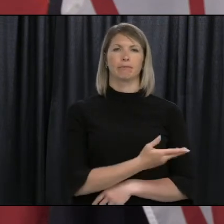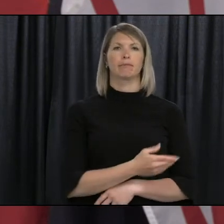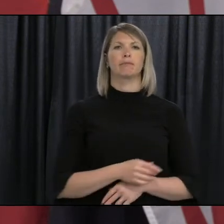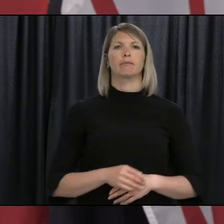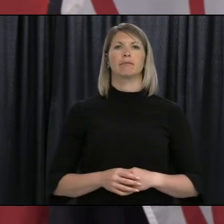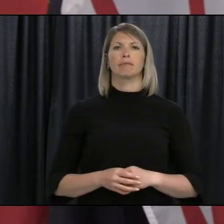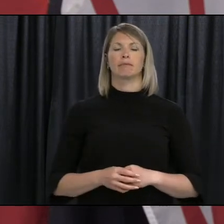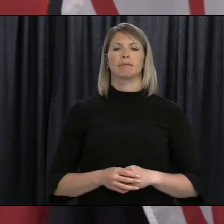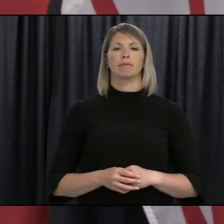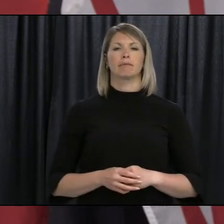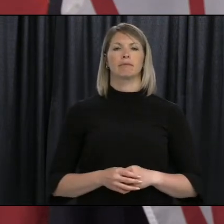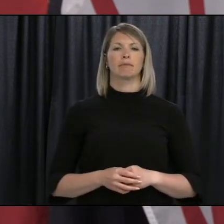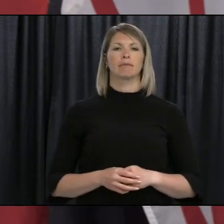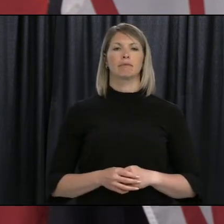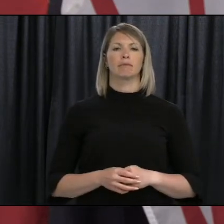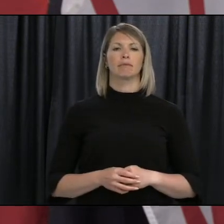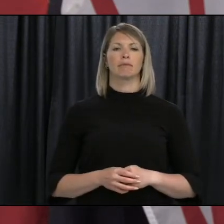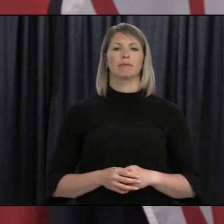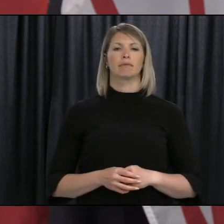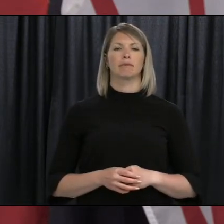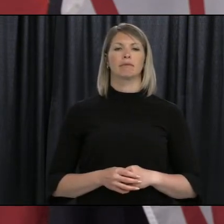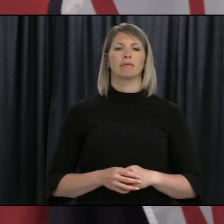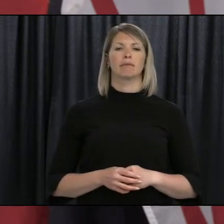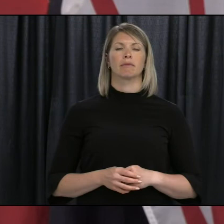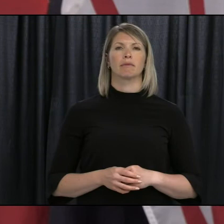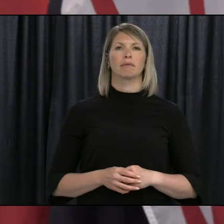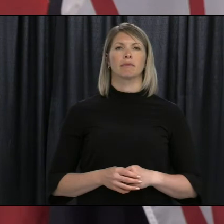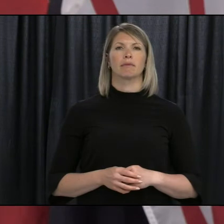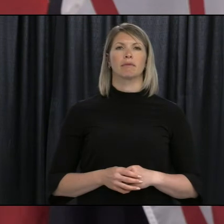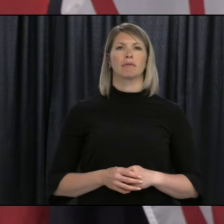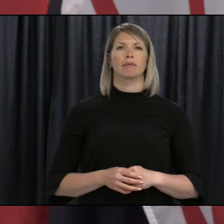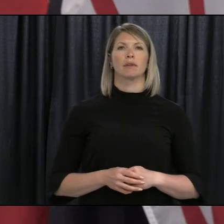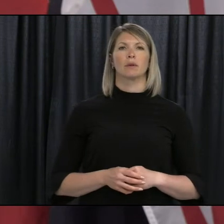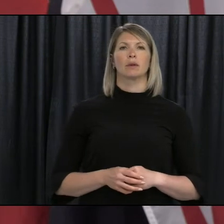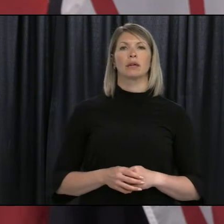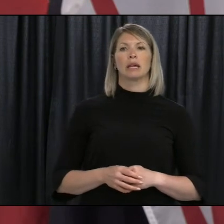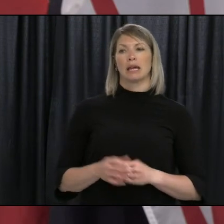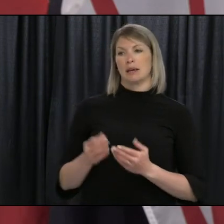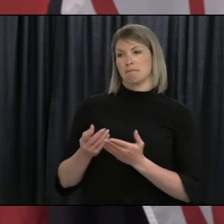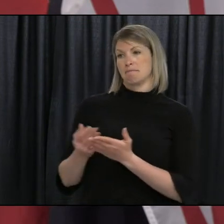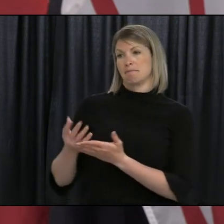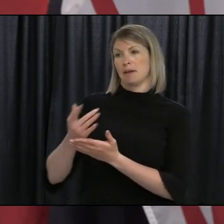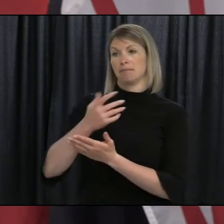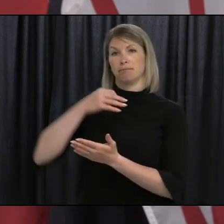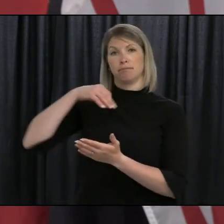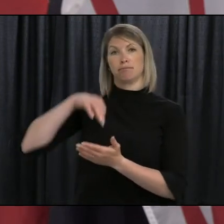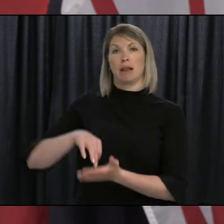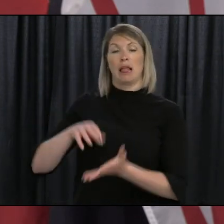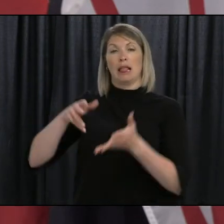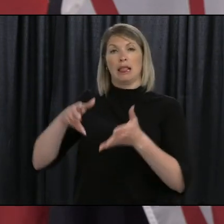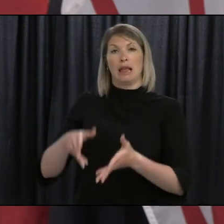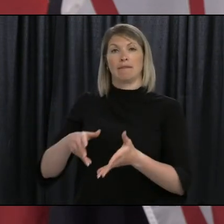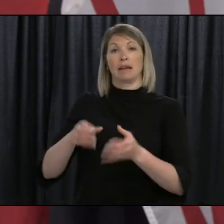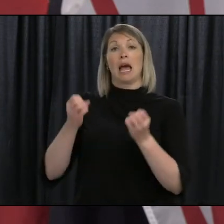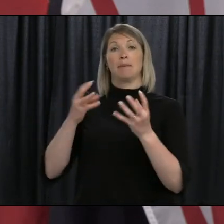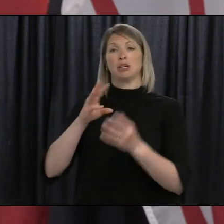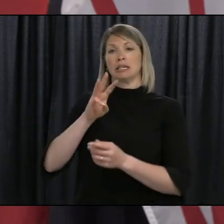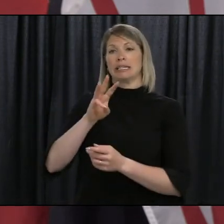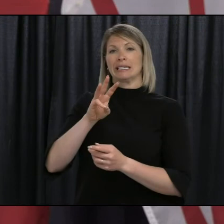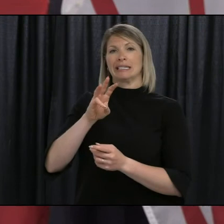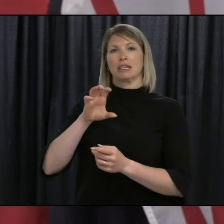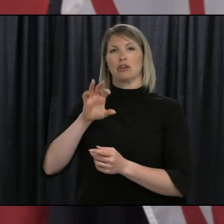Thank you very much. You had mentioned, so there's 690 less in revenue at this point. You'd mentioned that the downturn in oil prices only